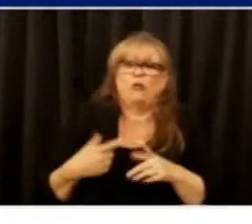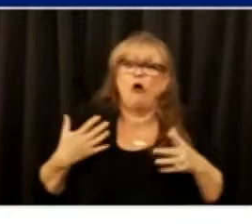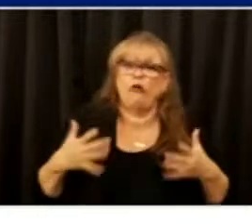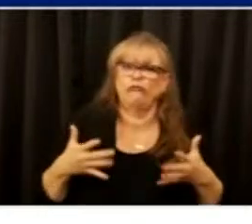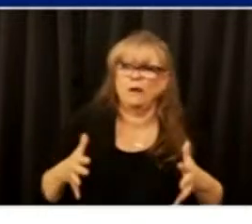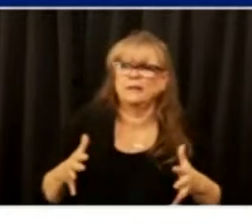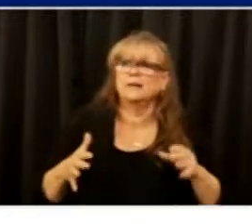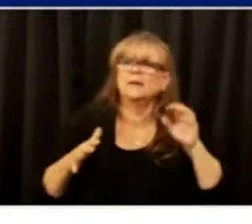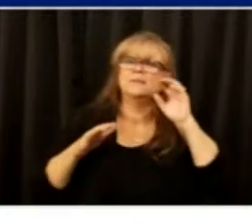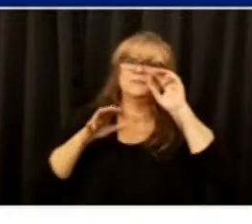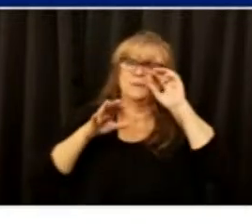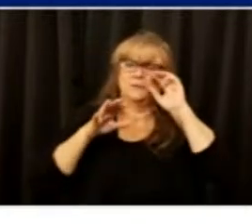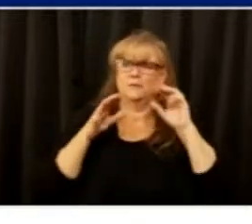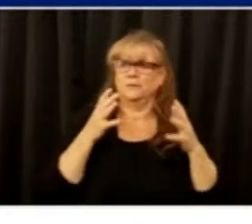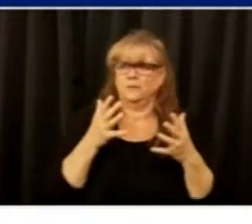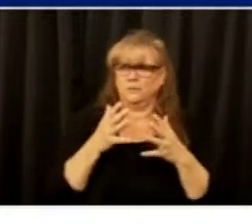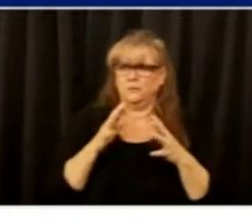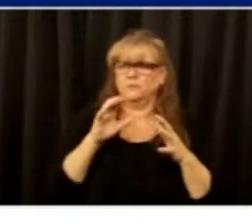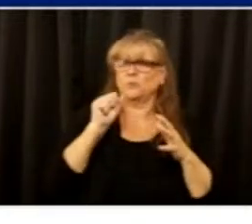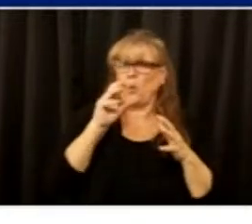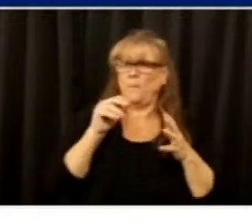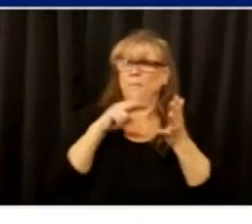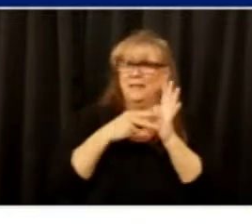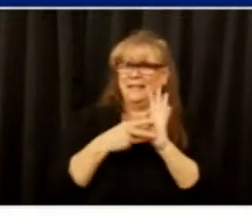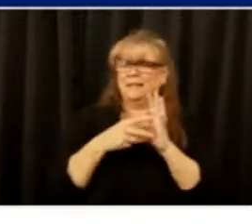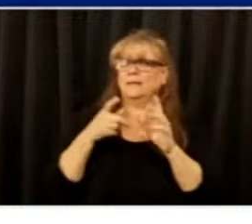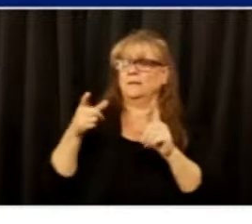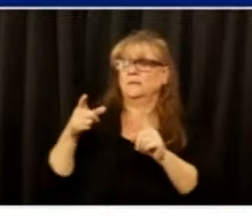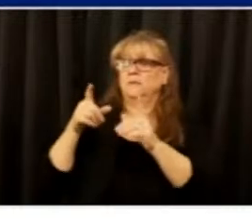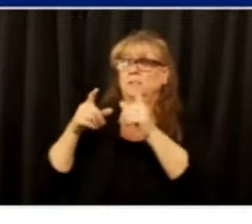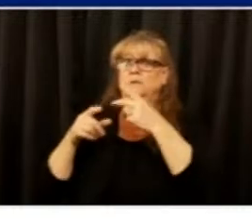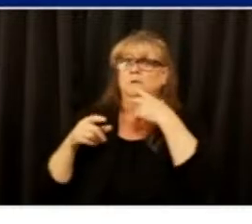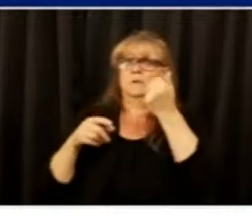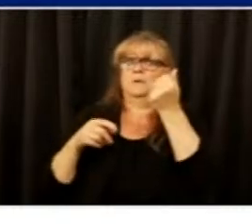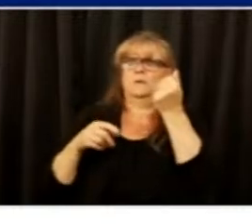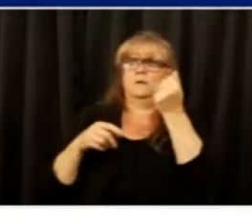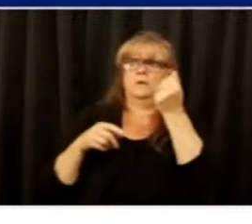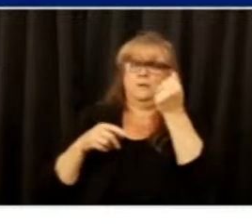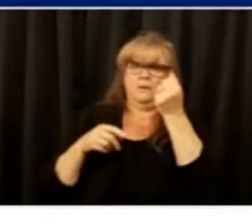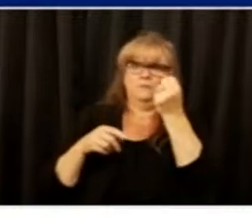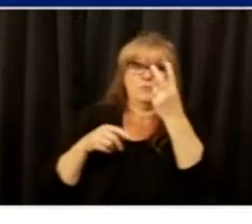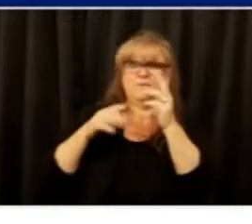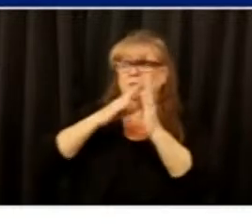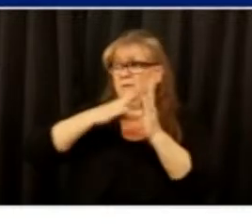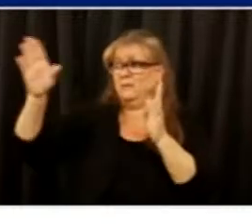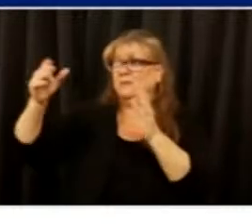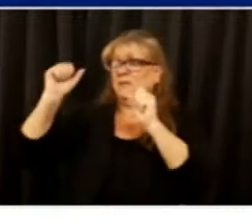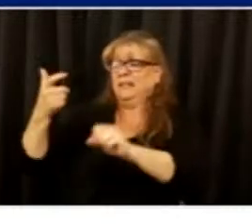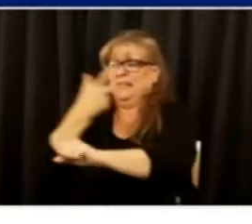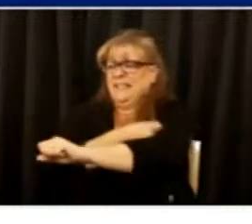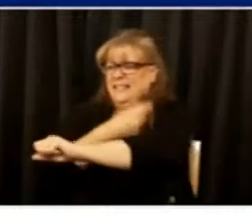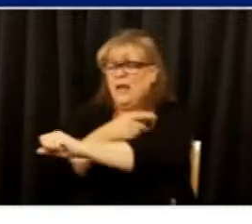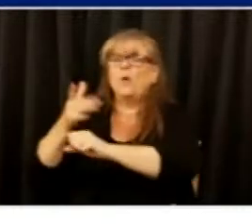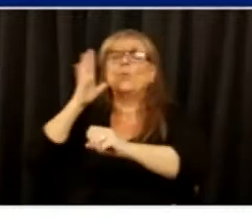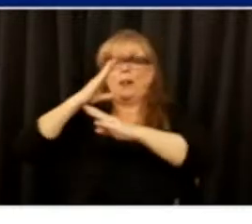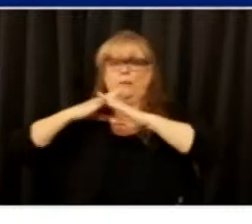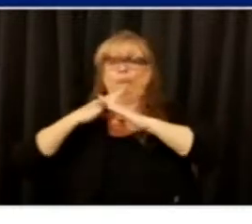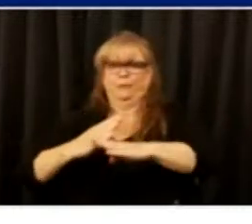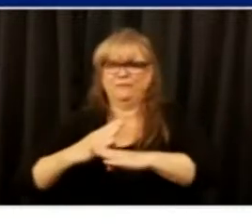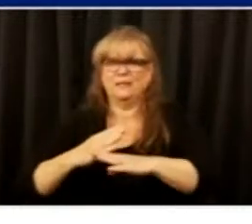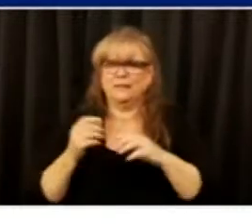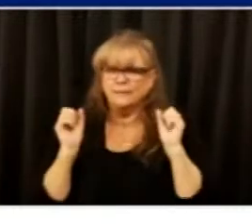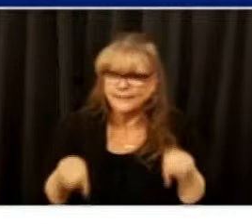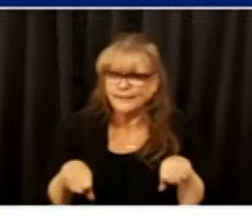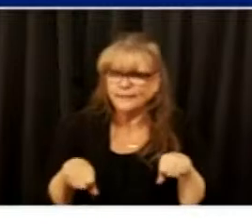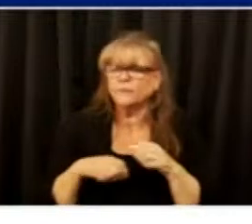So COVID-19 is a vaccine preventable disease now for most adolescents. Adolescents who are eligible for